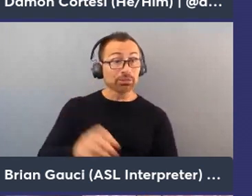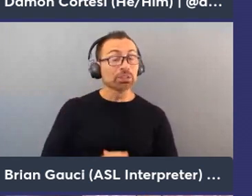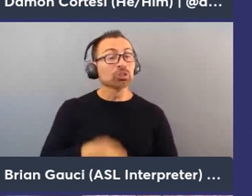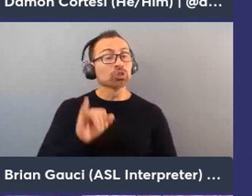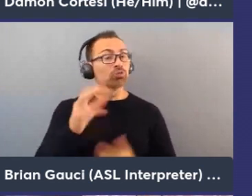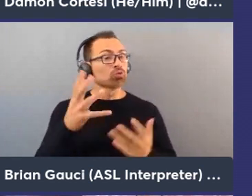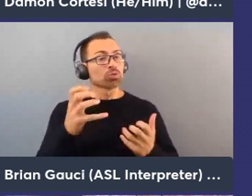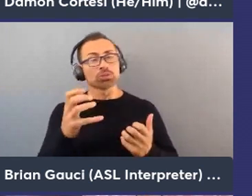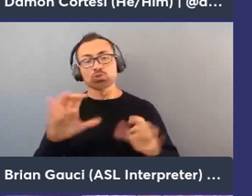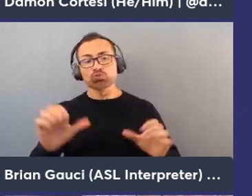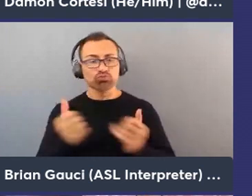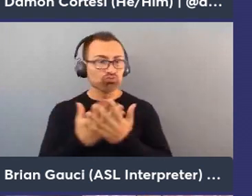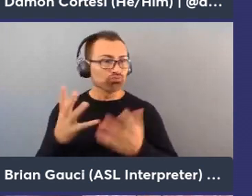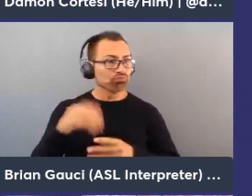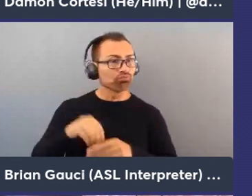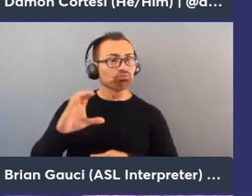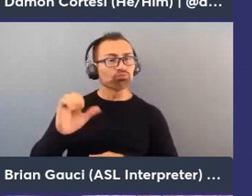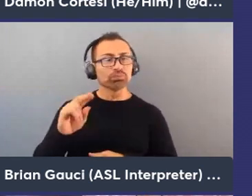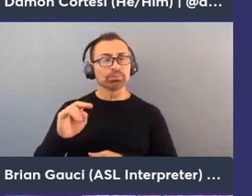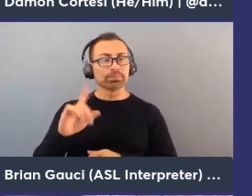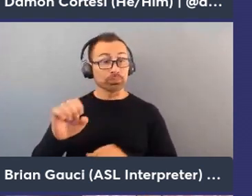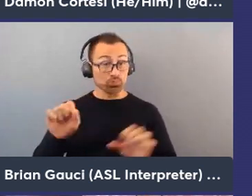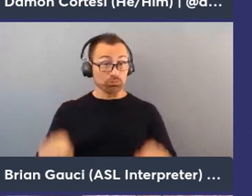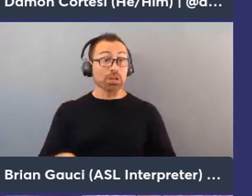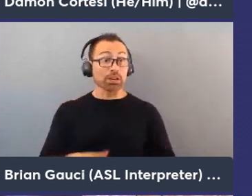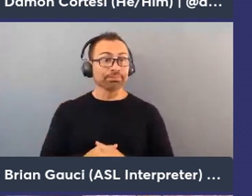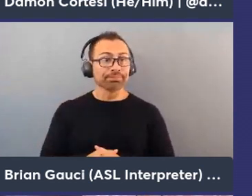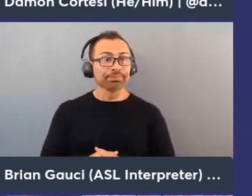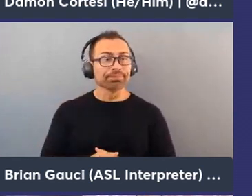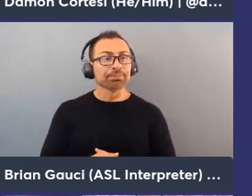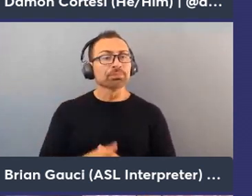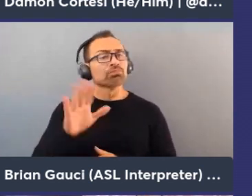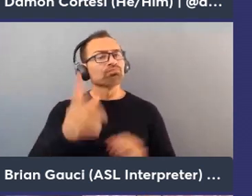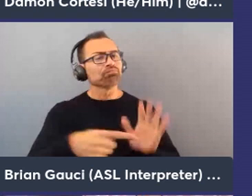console, you can definitely do that. Let me show you again real quick. All you need to do to